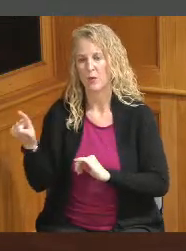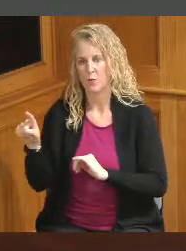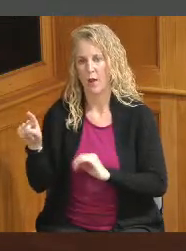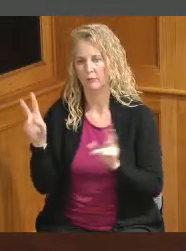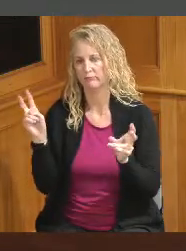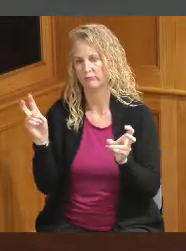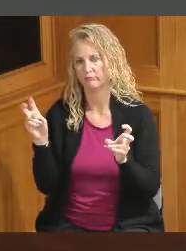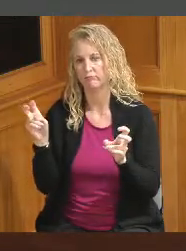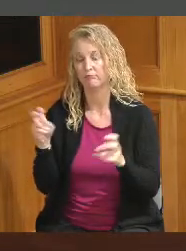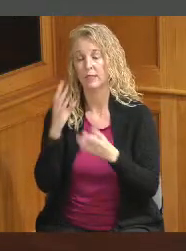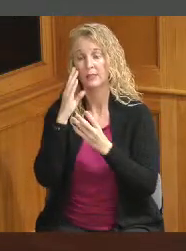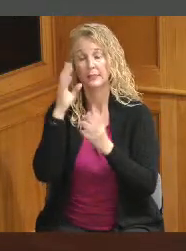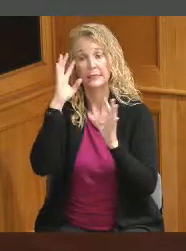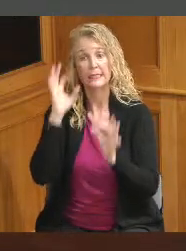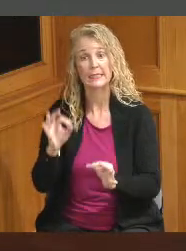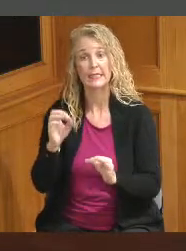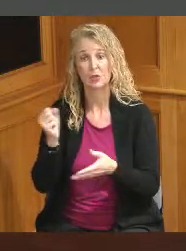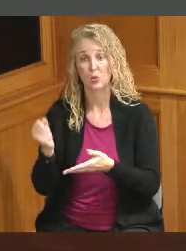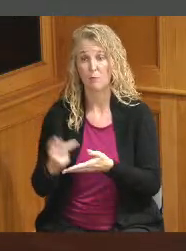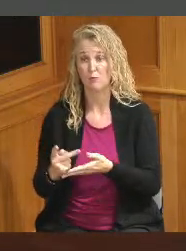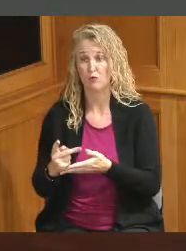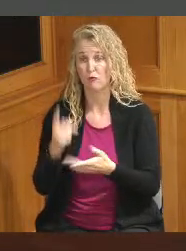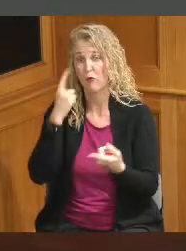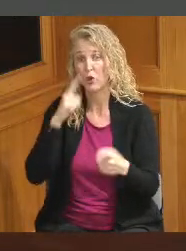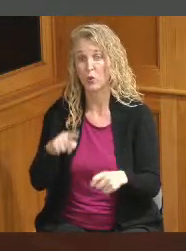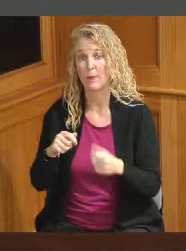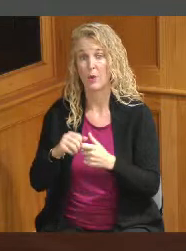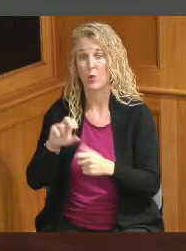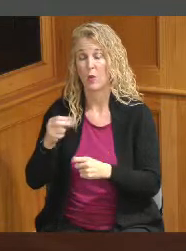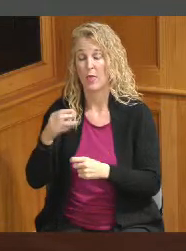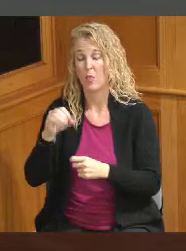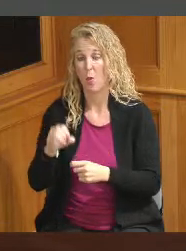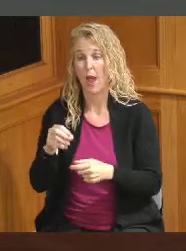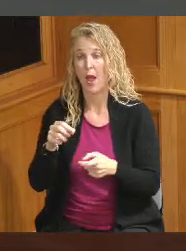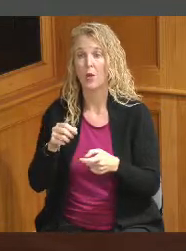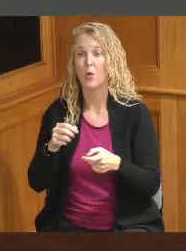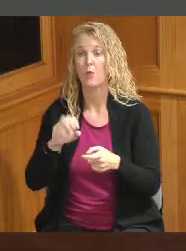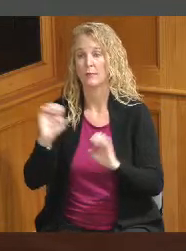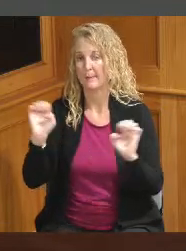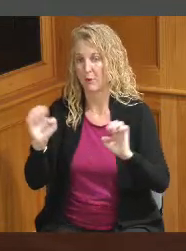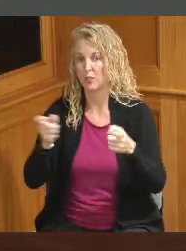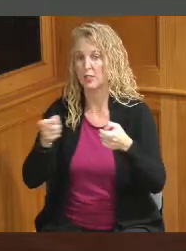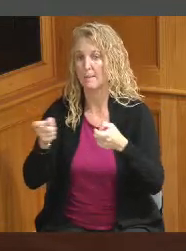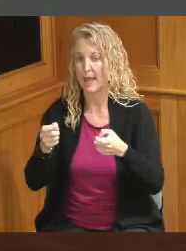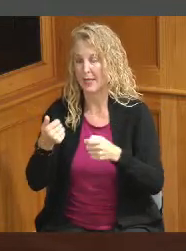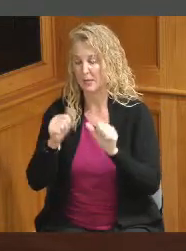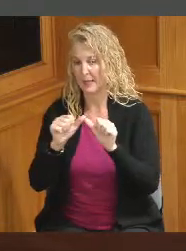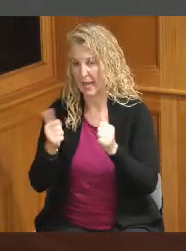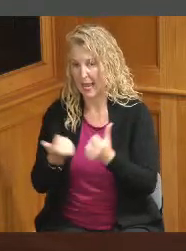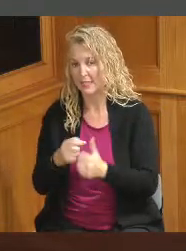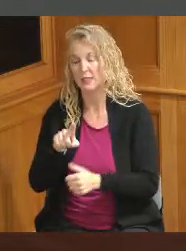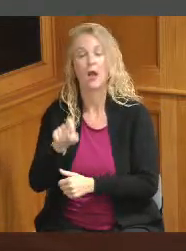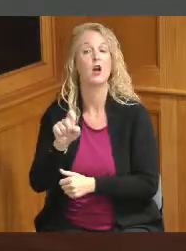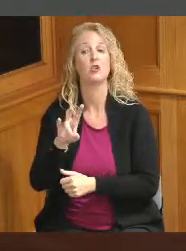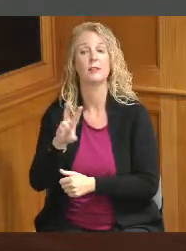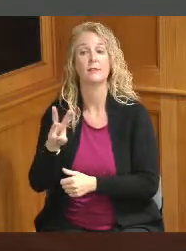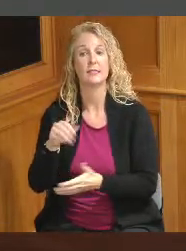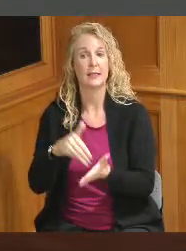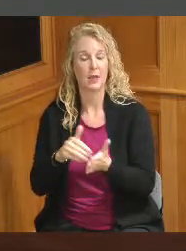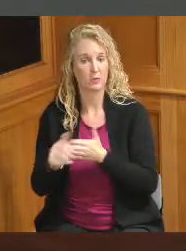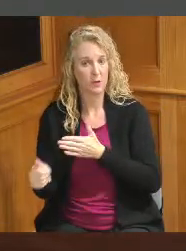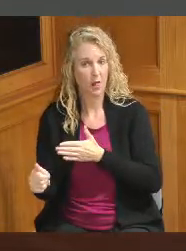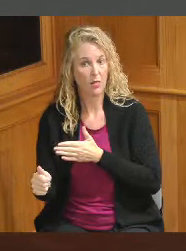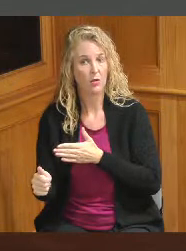This is a resolution authorizing the agreement with the Ohio Emergency Management Agency. This is a